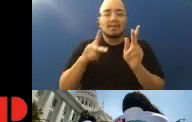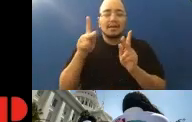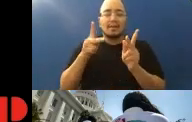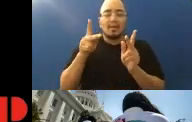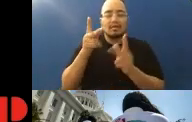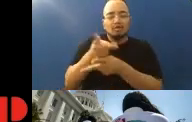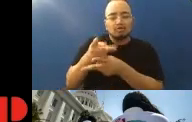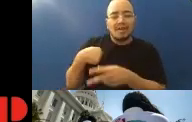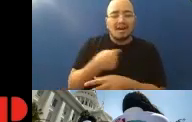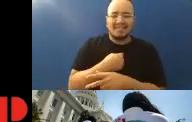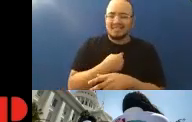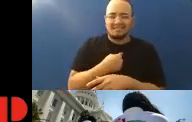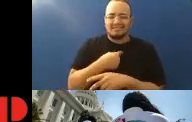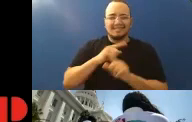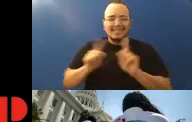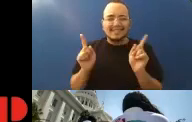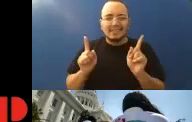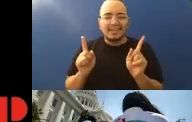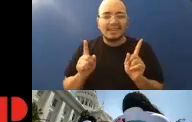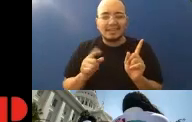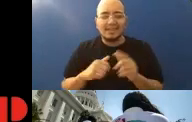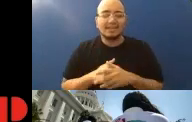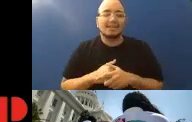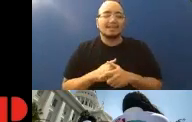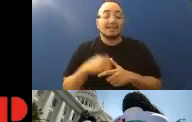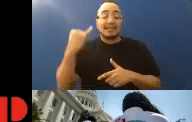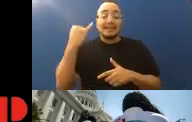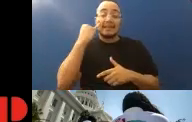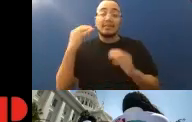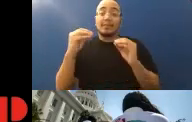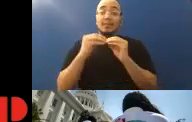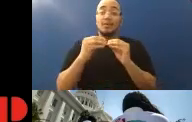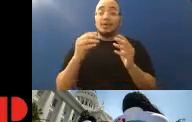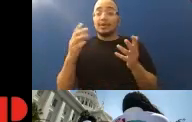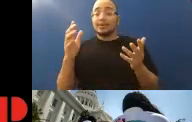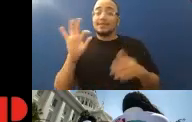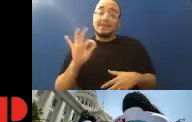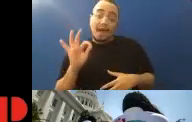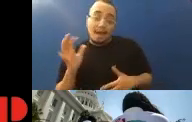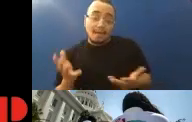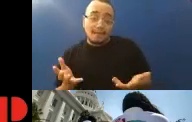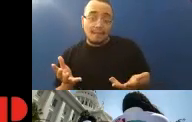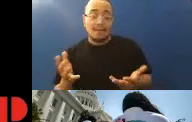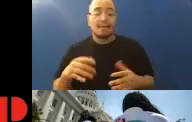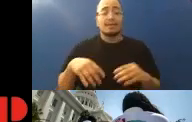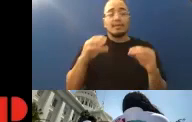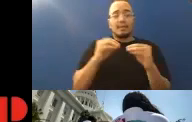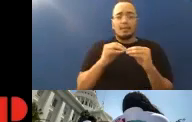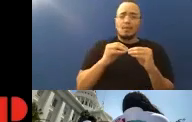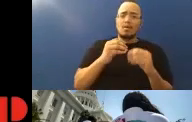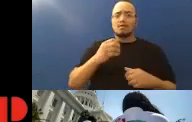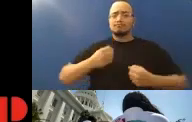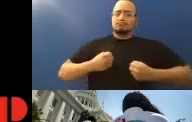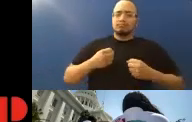between how you're treated as a feminine gay male and a masculine gay male.